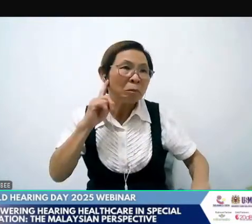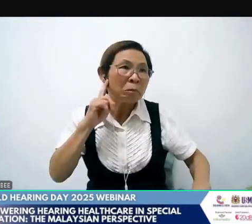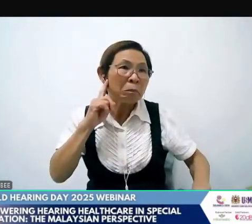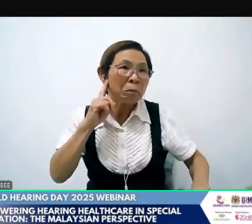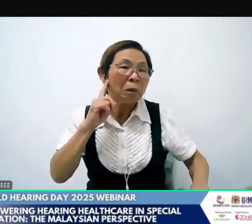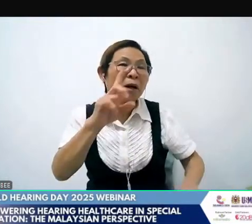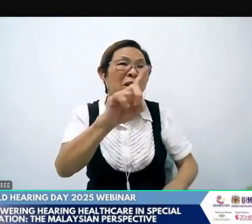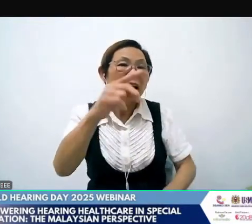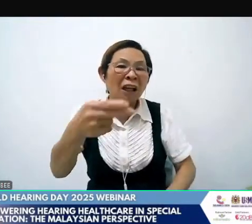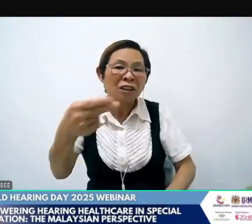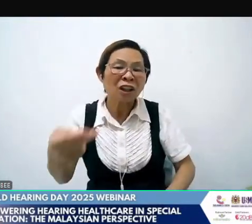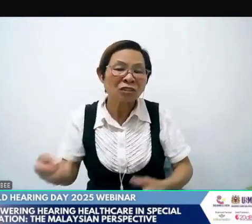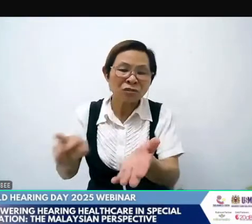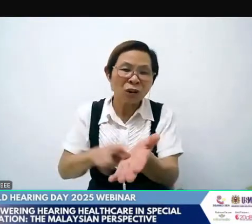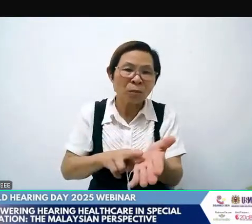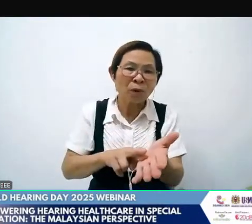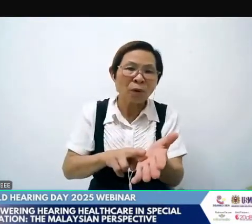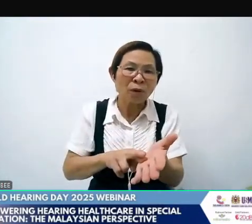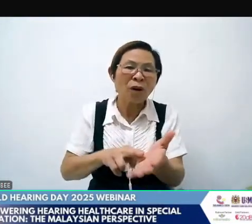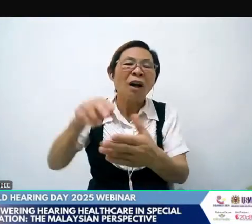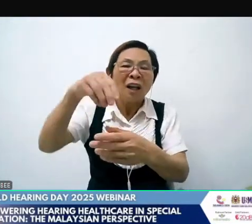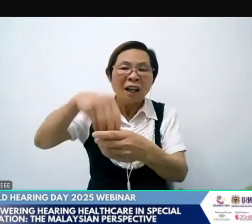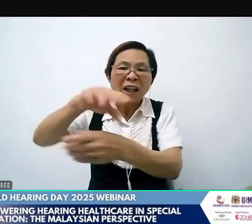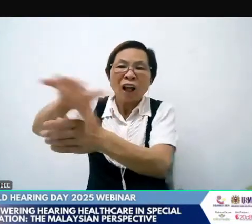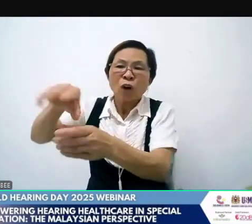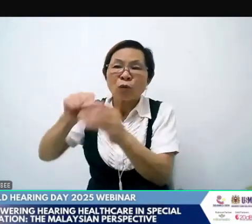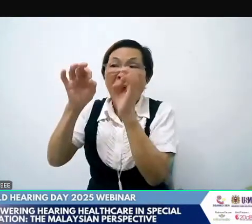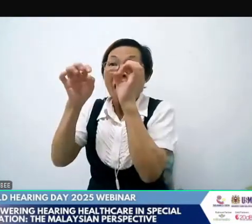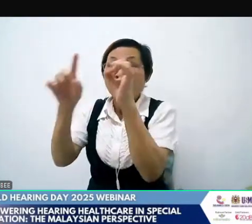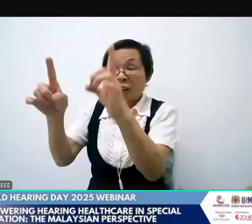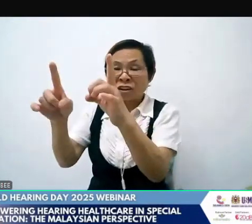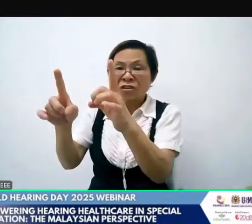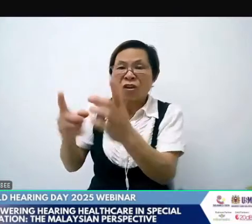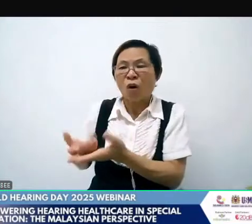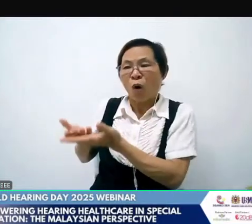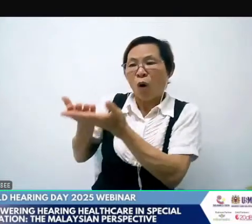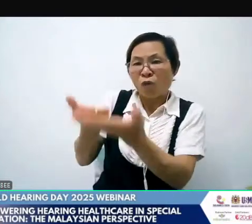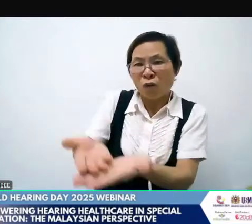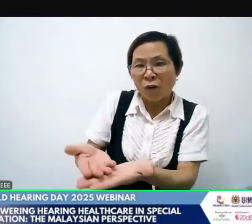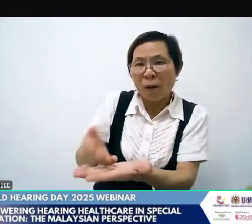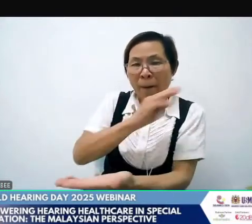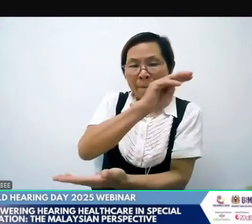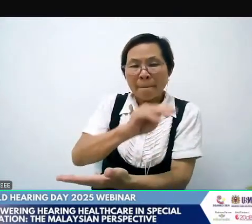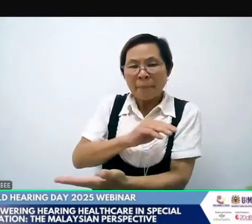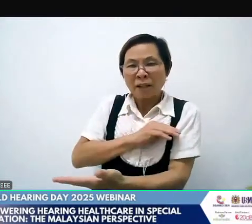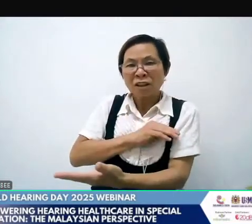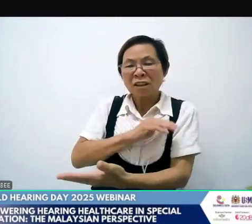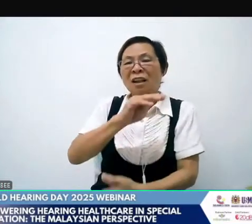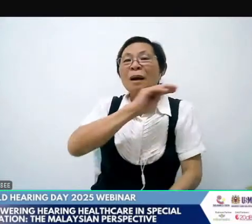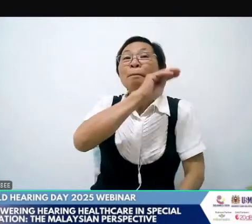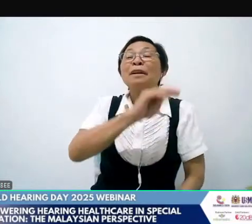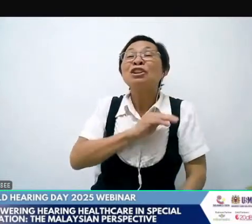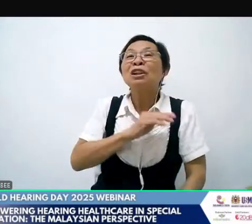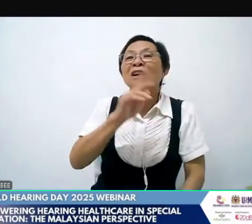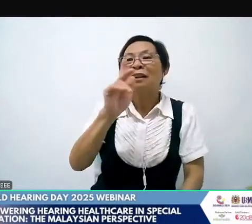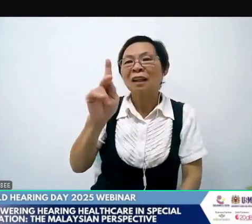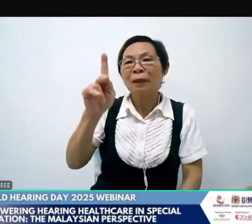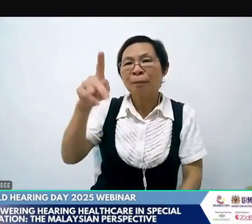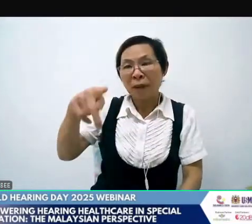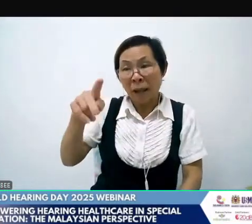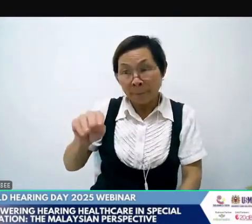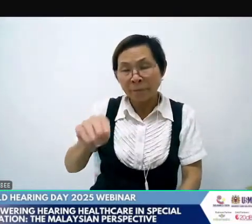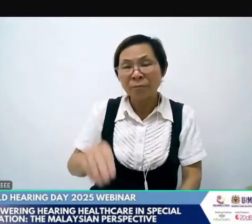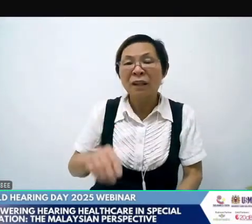were enrolled in the inclusive education offered by the Ministry of Education Malaysia. And this